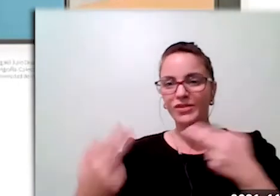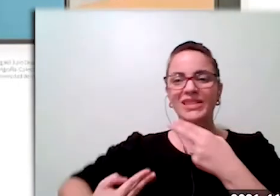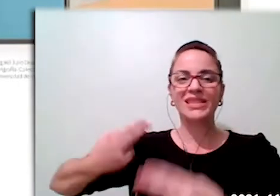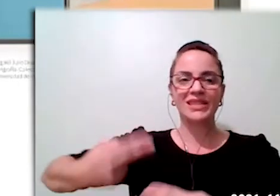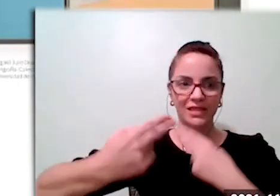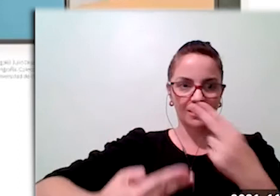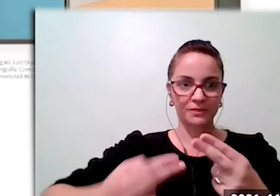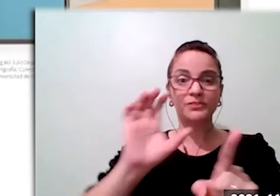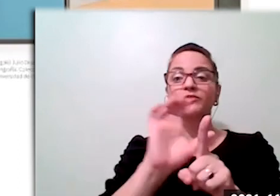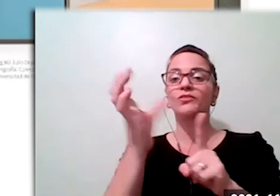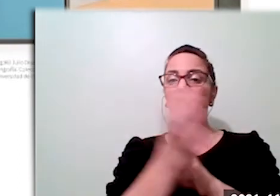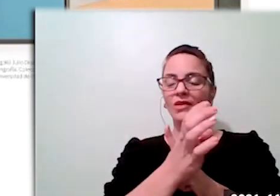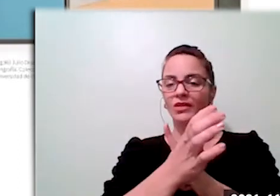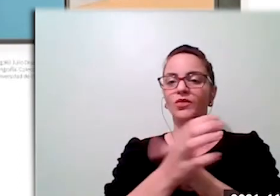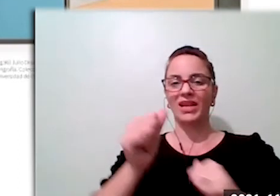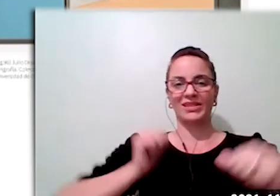cultural activities.